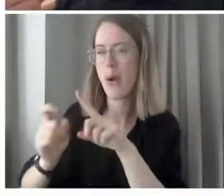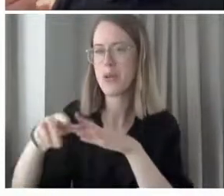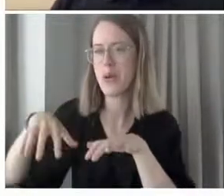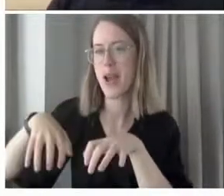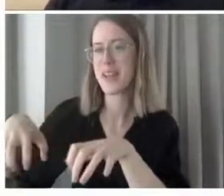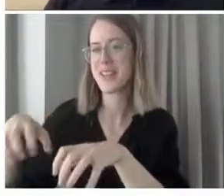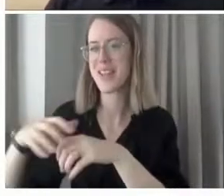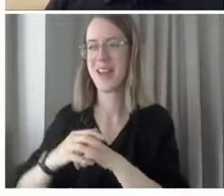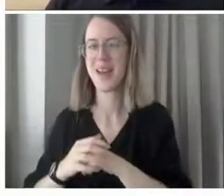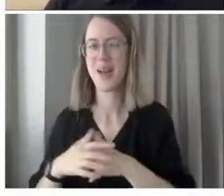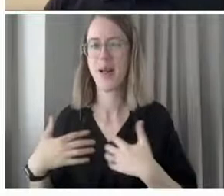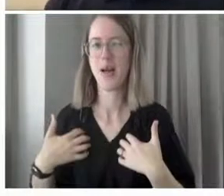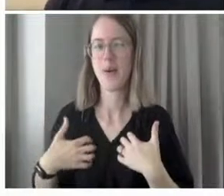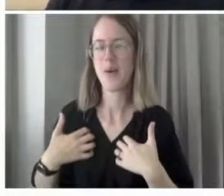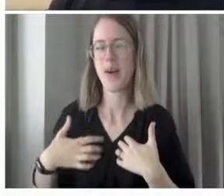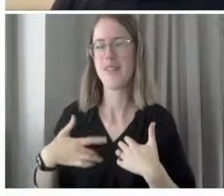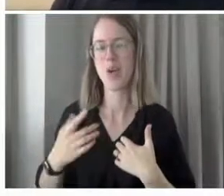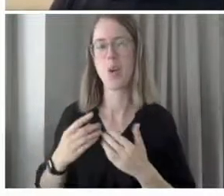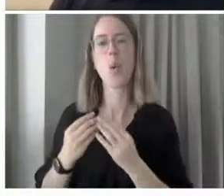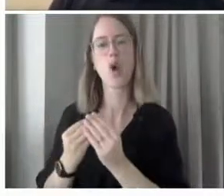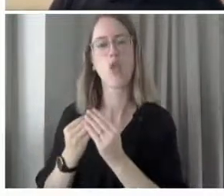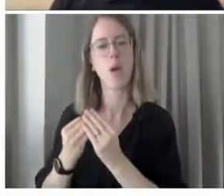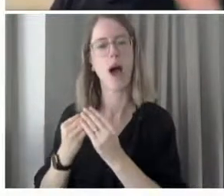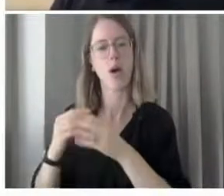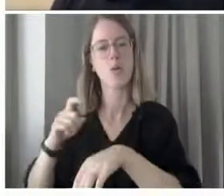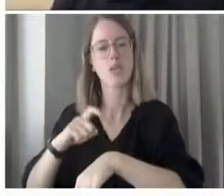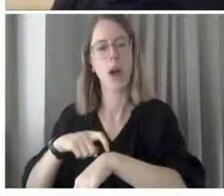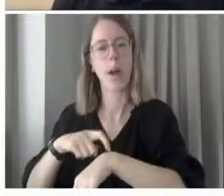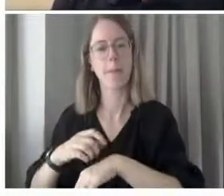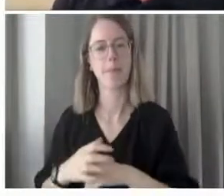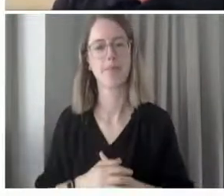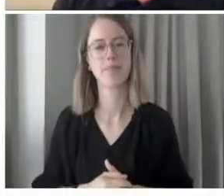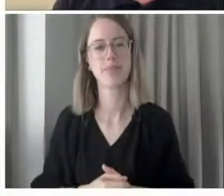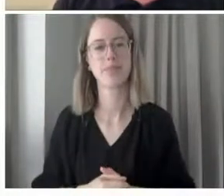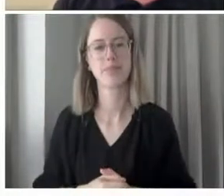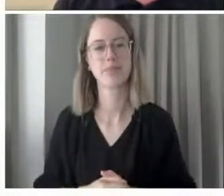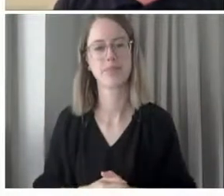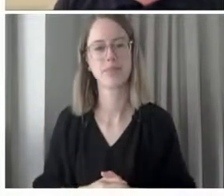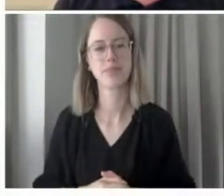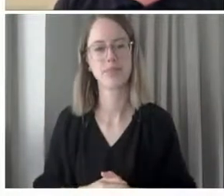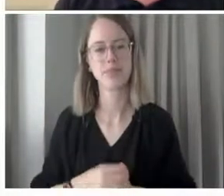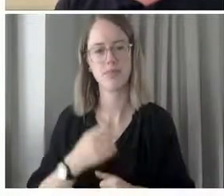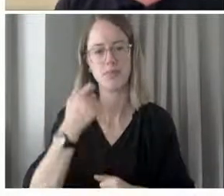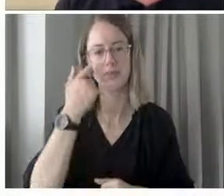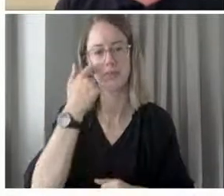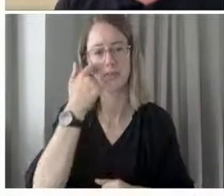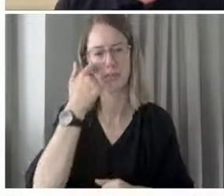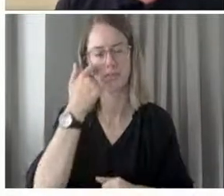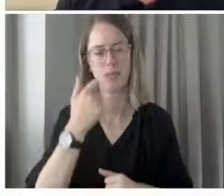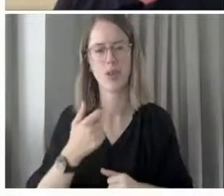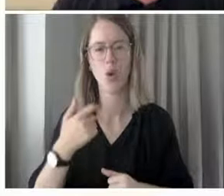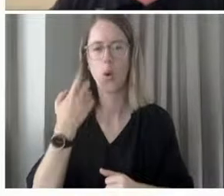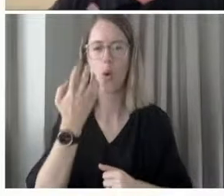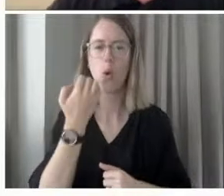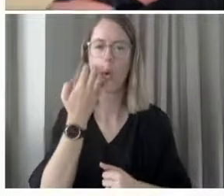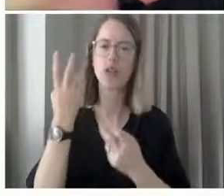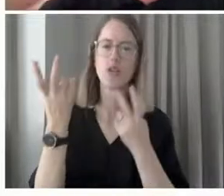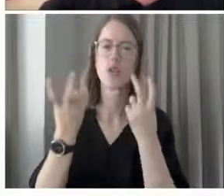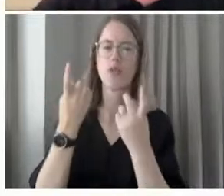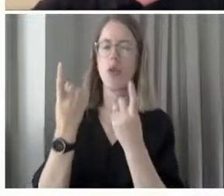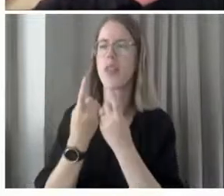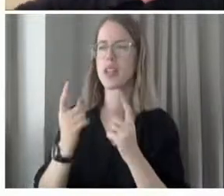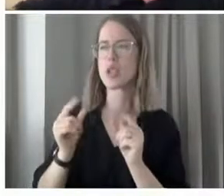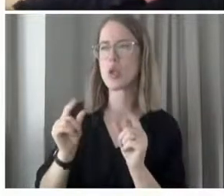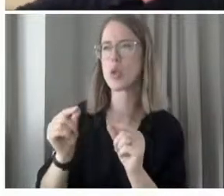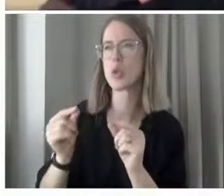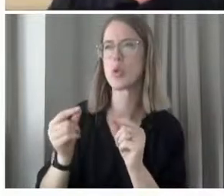would feel like you'd spent the time well, you know, and you'd got something from it. So they are constantly looking for things to do, new things